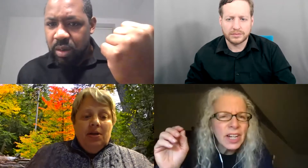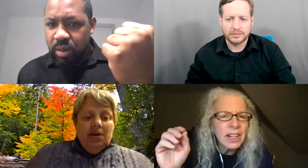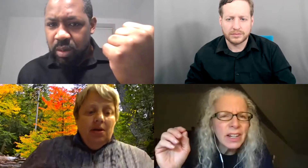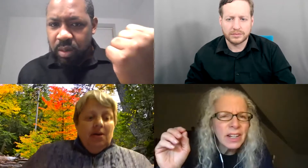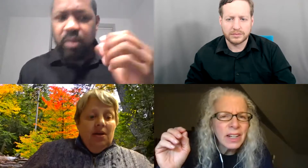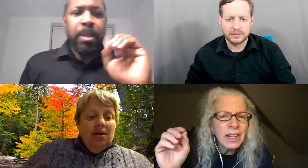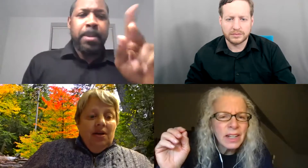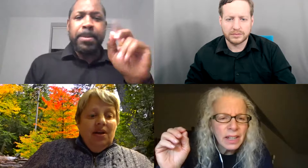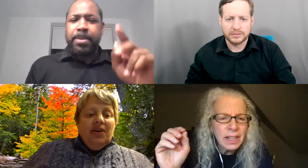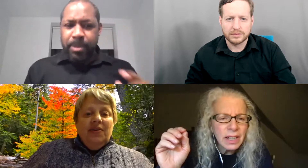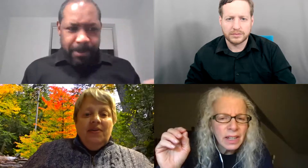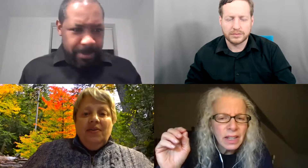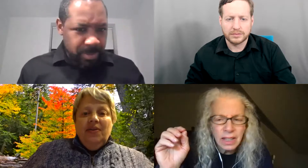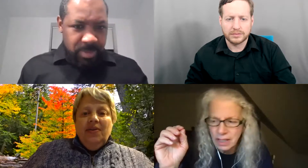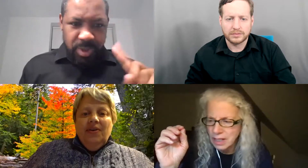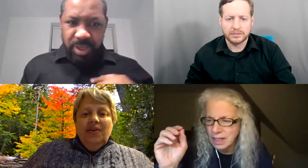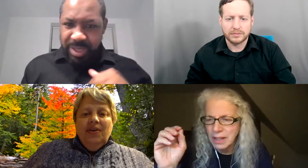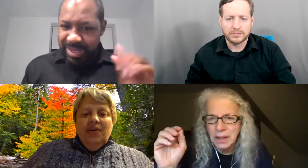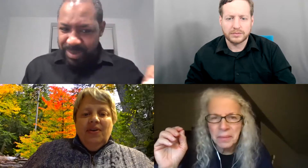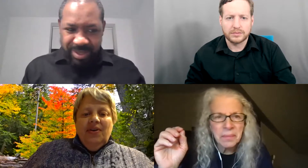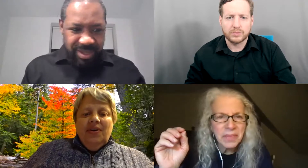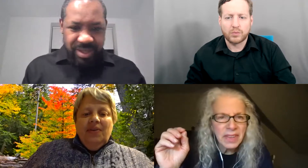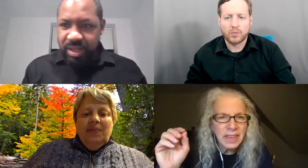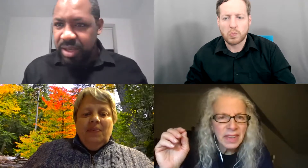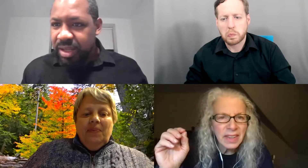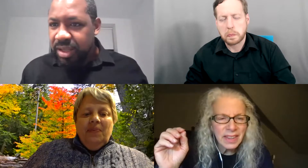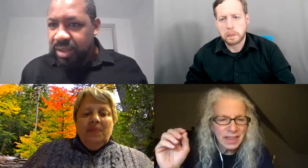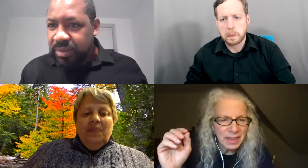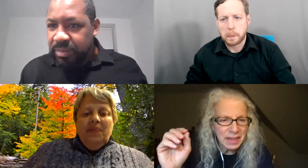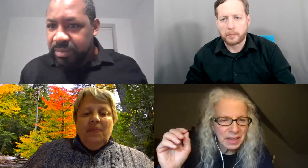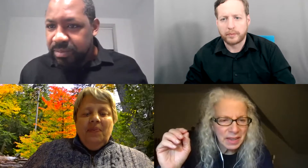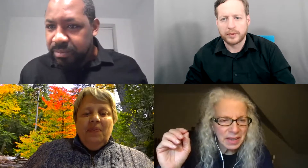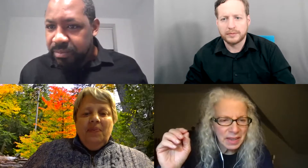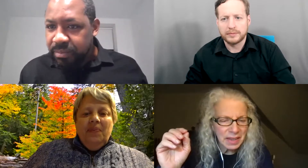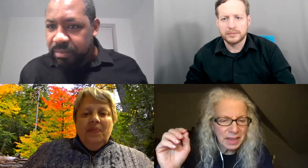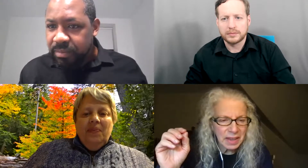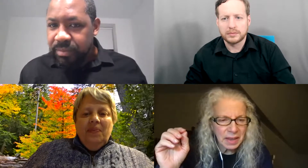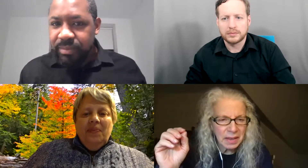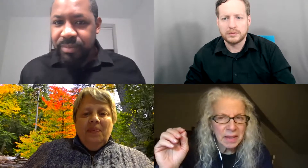just sorry. a second. Okay. Yep.